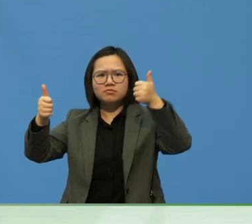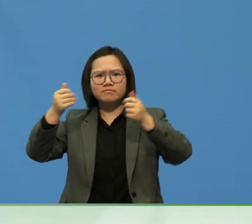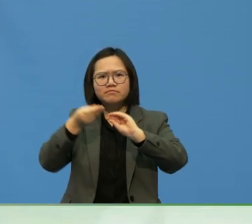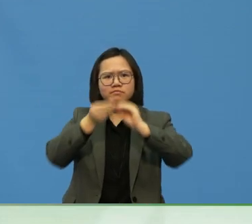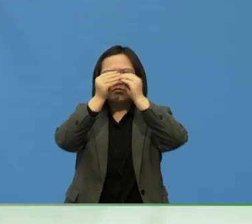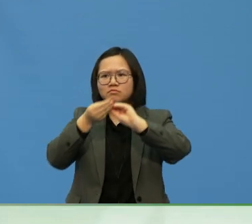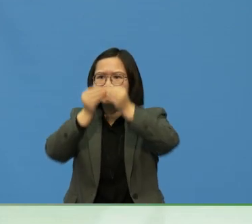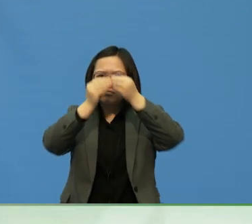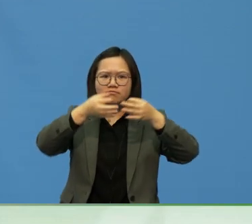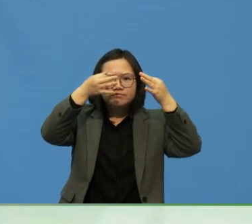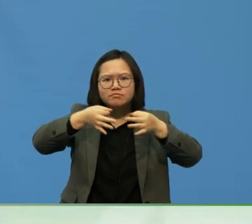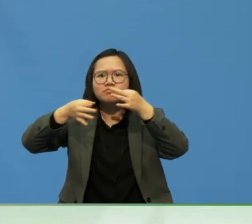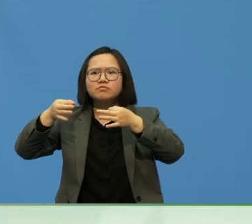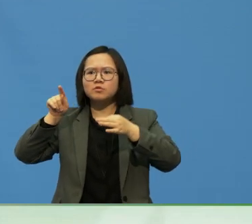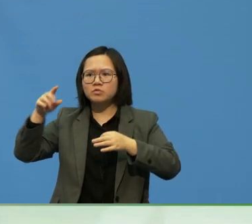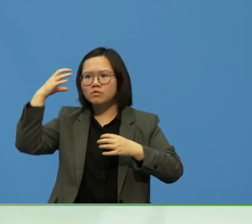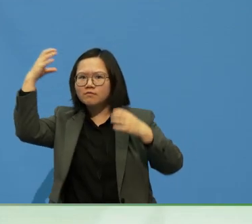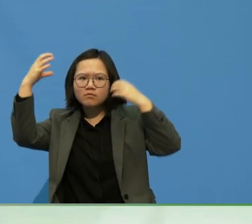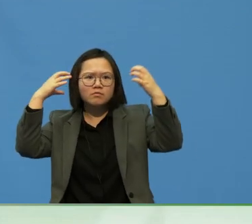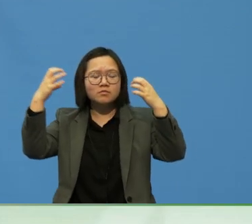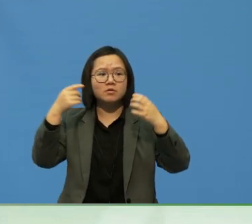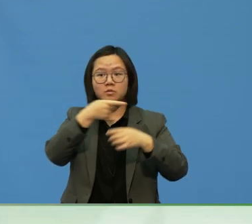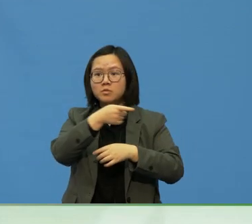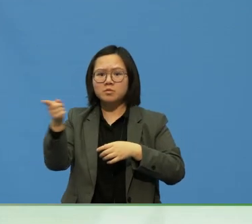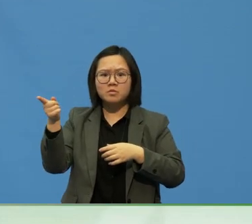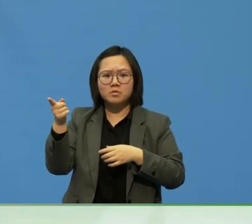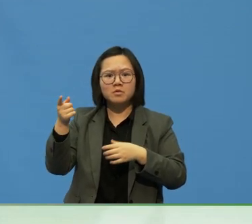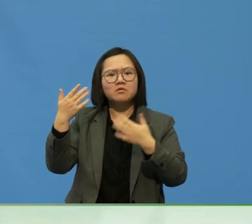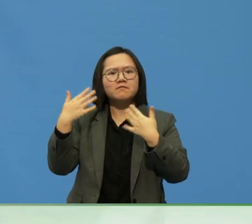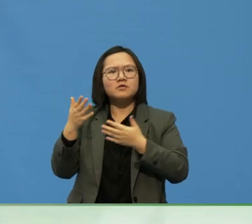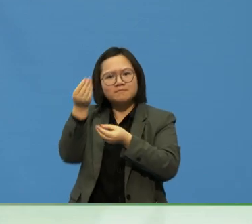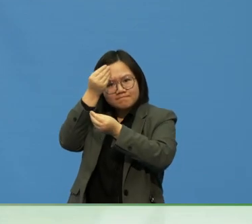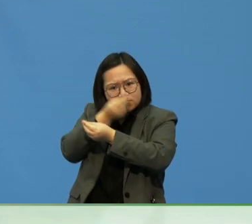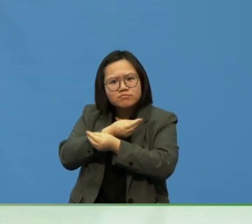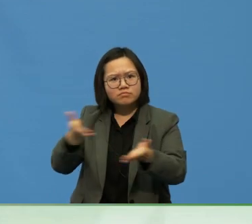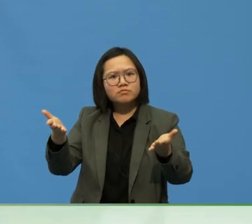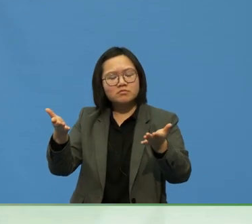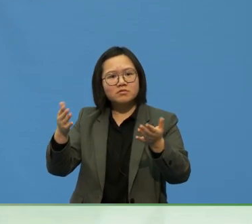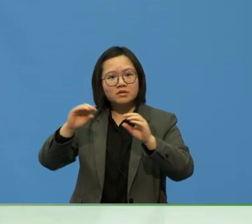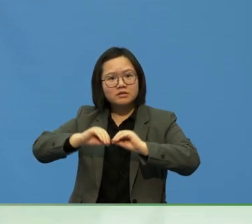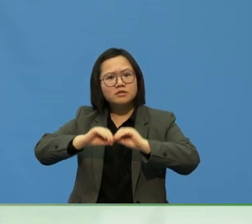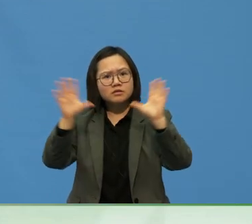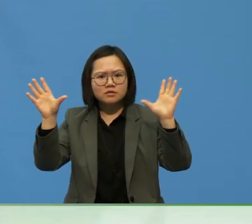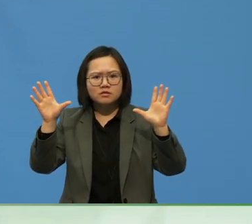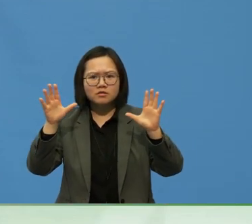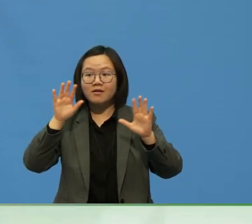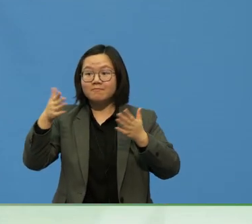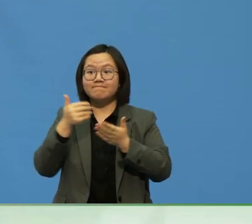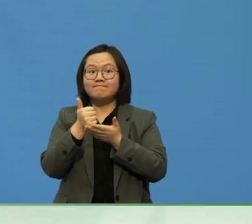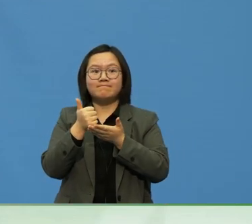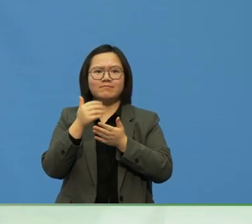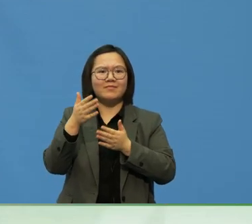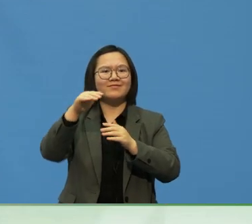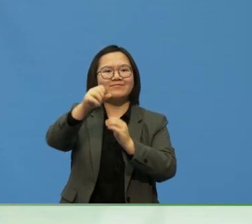in all our countries, who have failed to convey to anybody that actually failing to make the recruitment process accessible